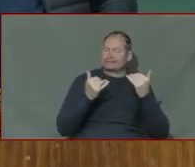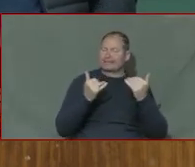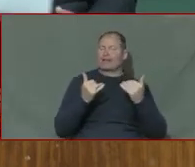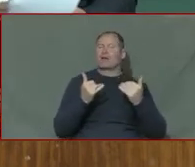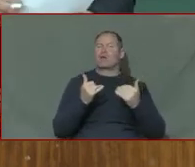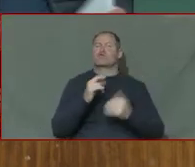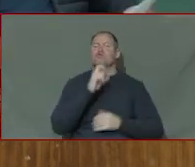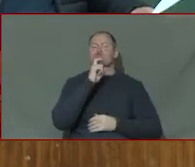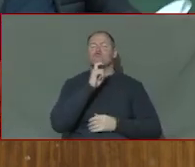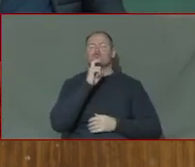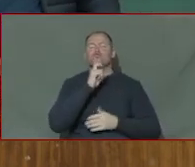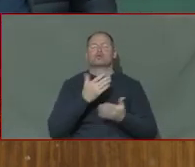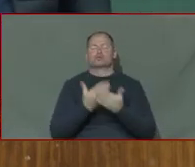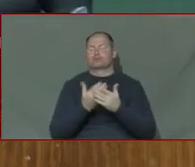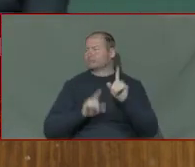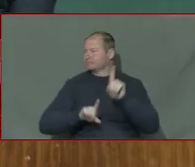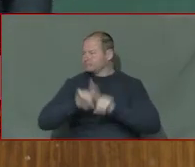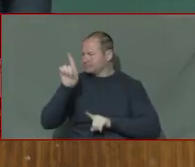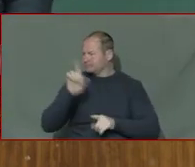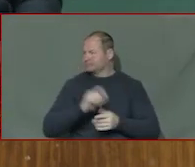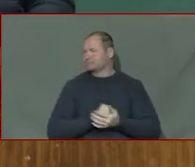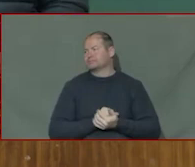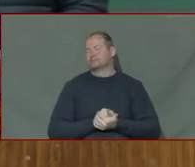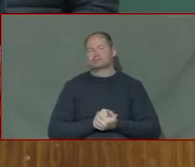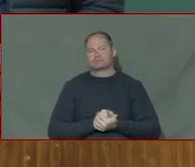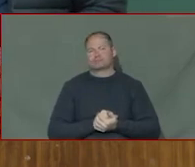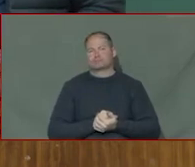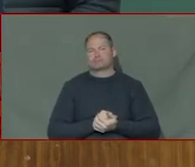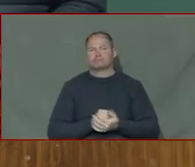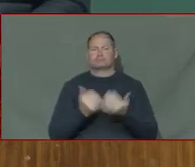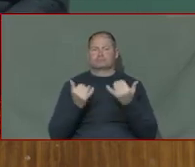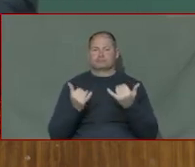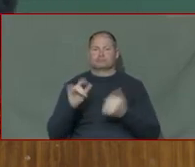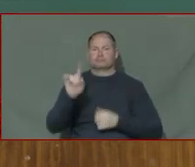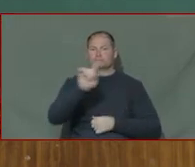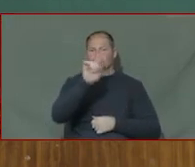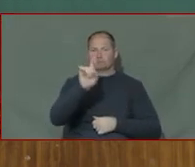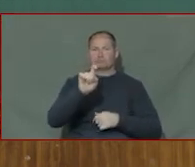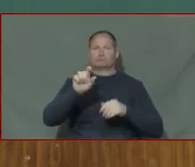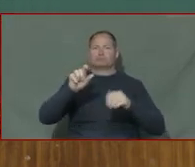surface area. Right, let's quickly look at question 9.